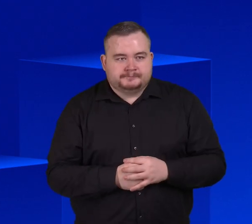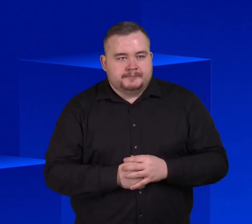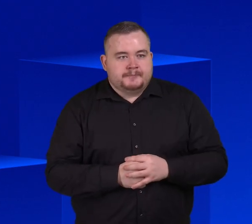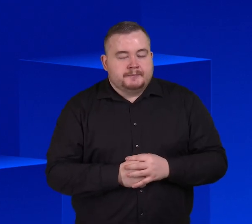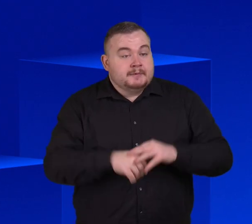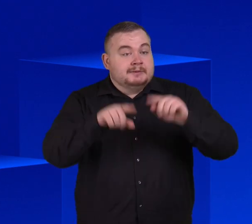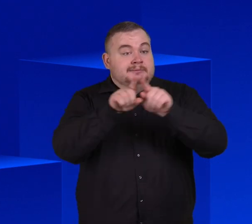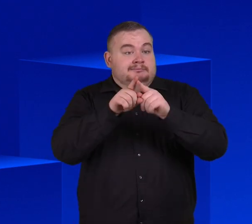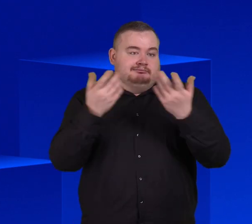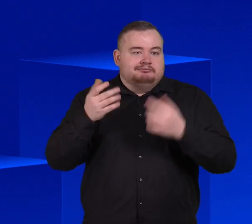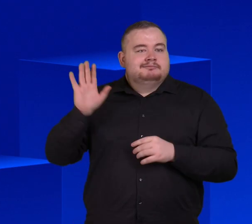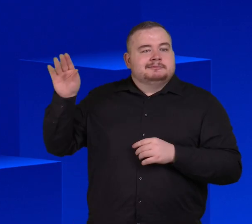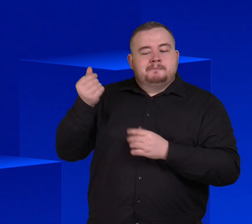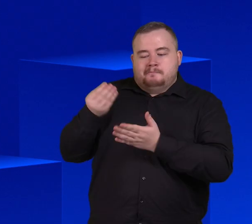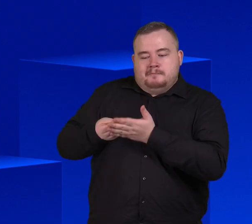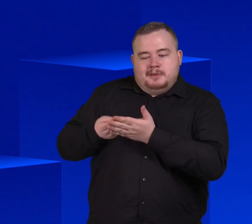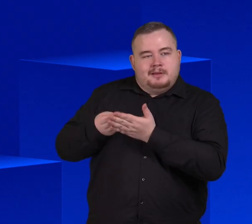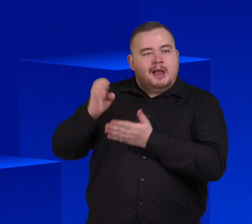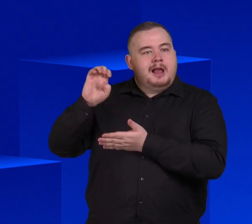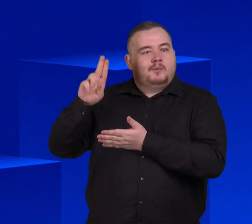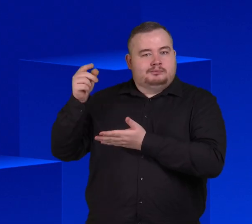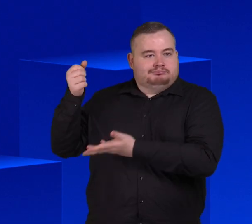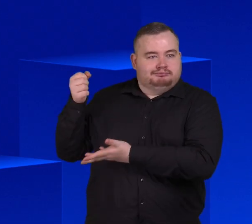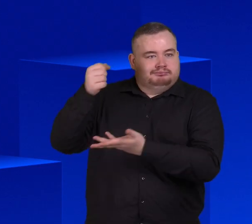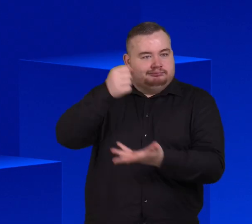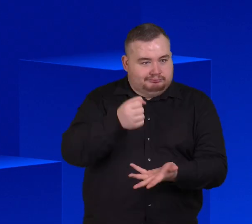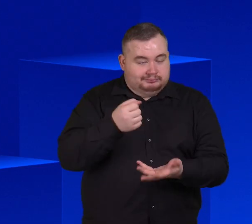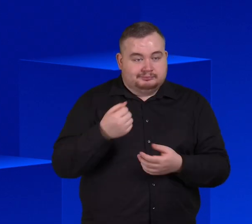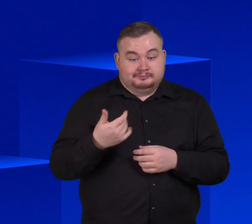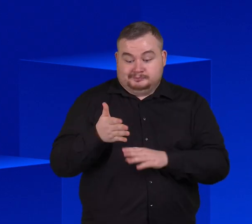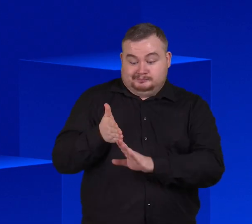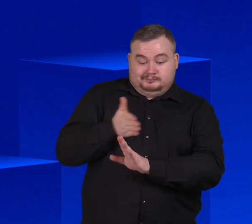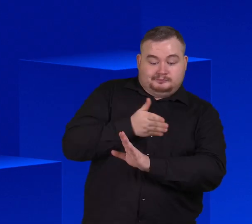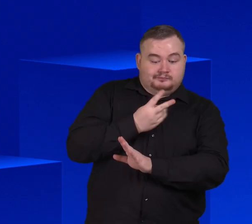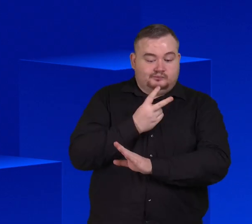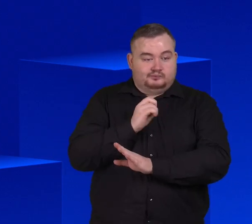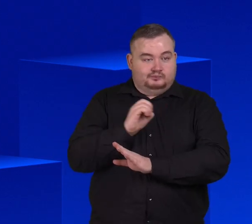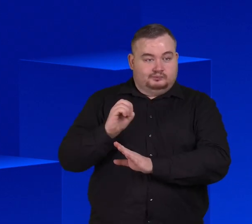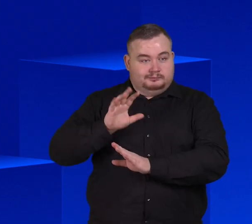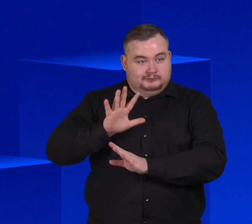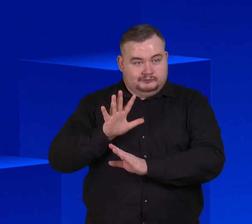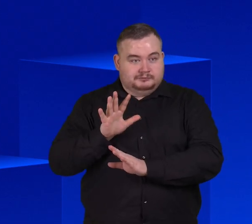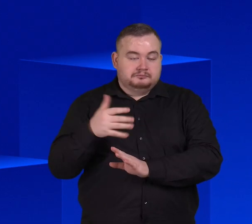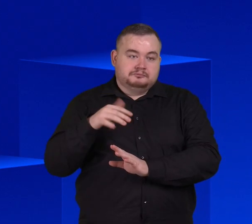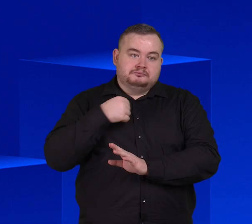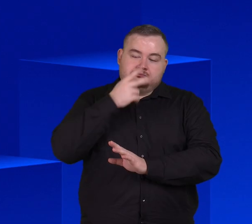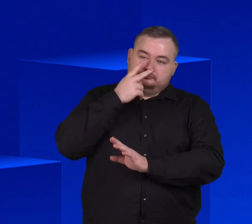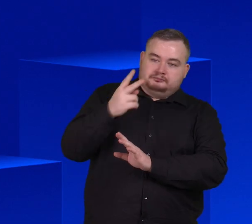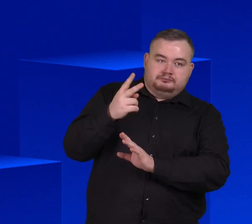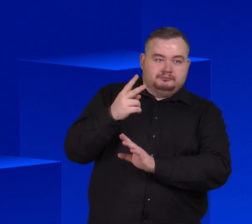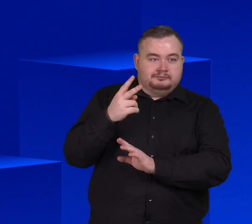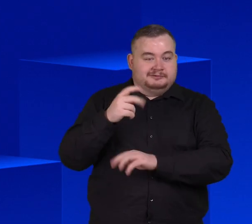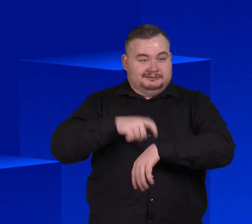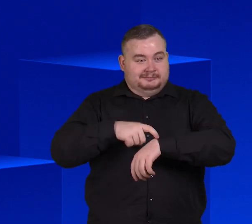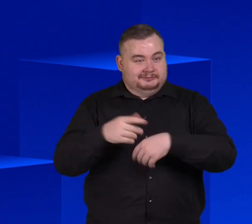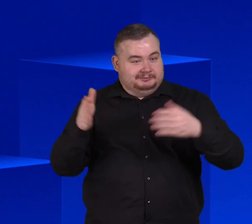Those times in 2005 and in perspective 2007-2013, the cohesion policy was usually